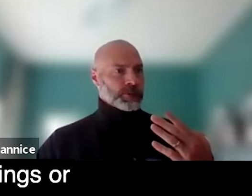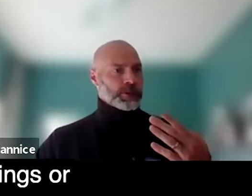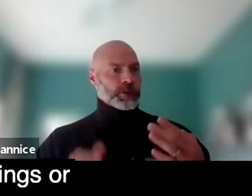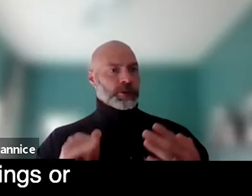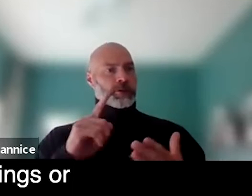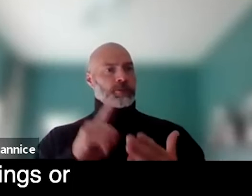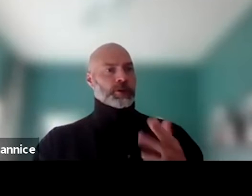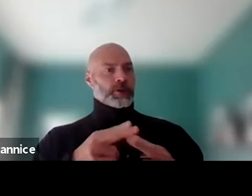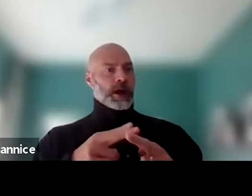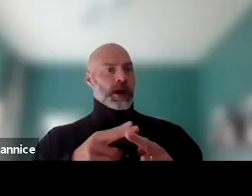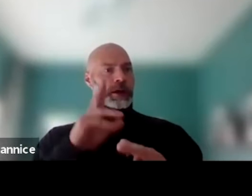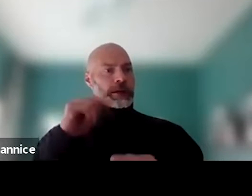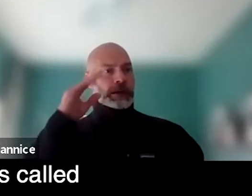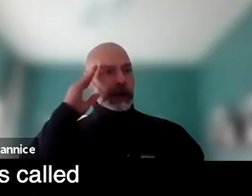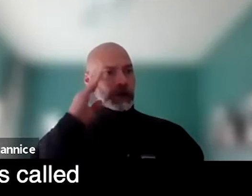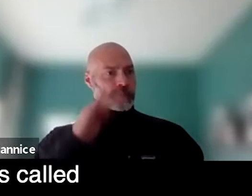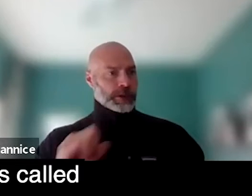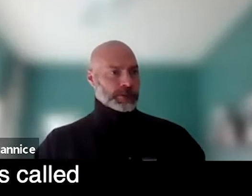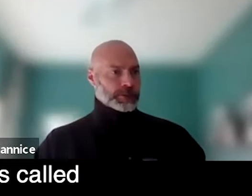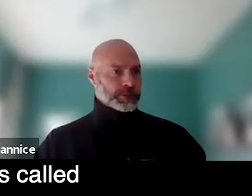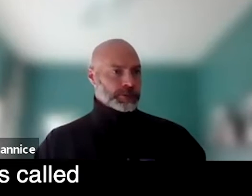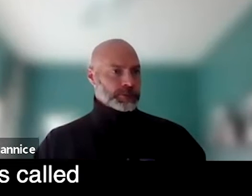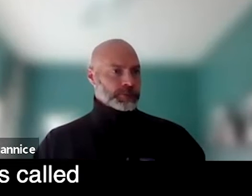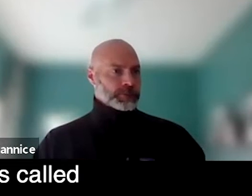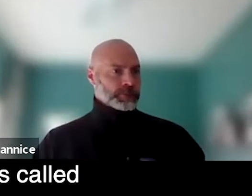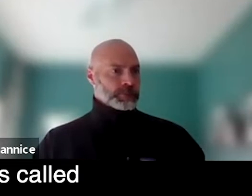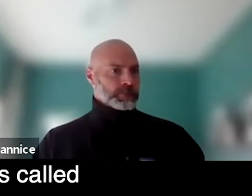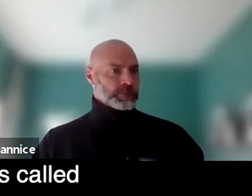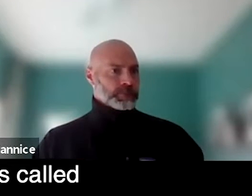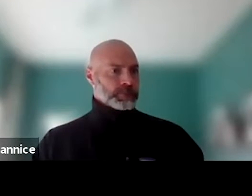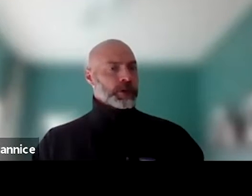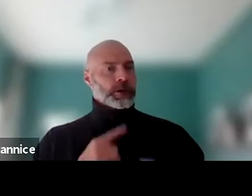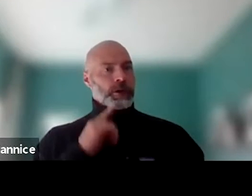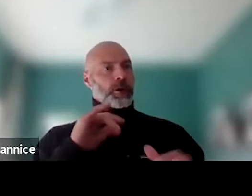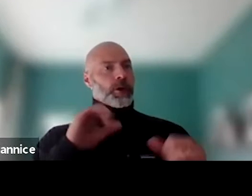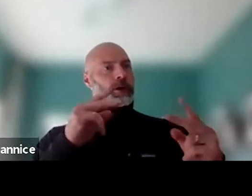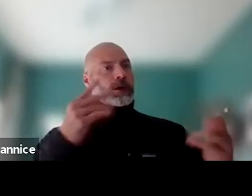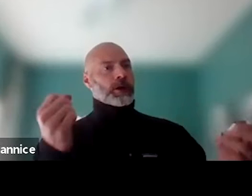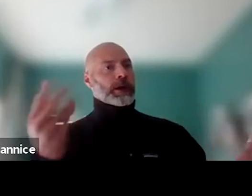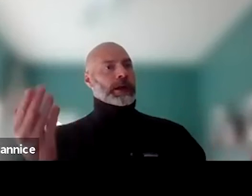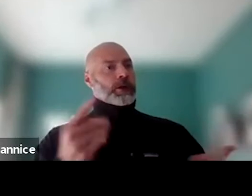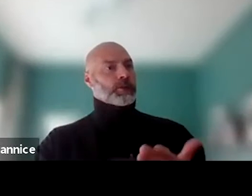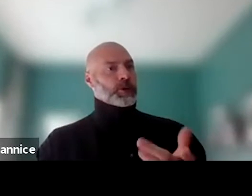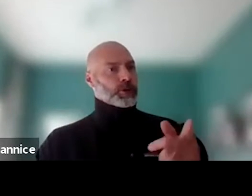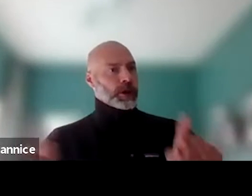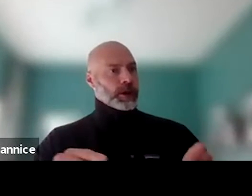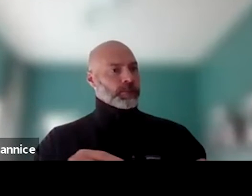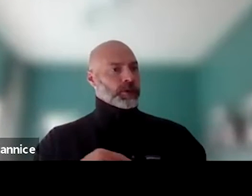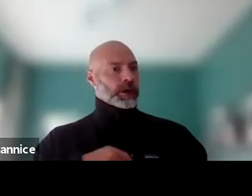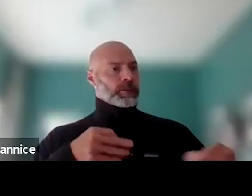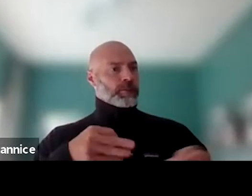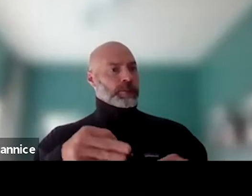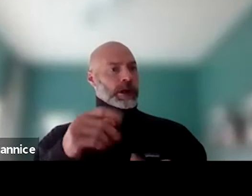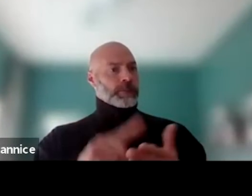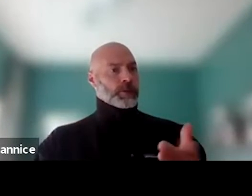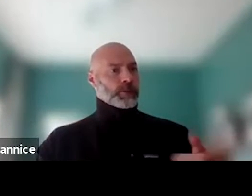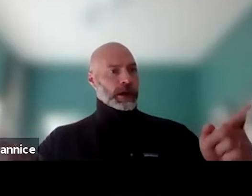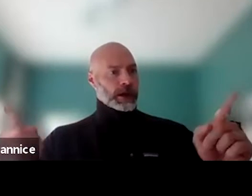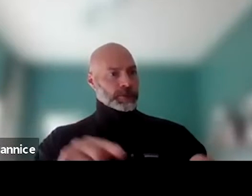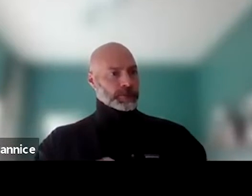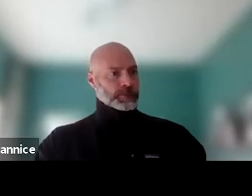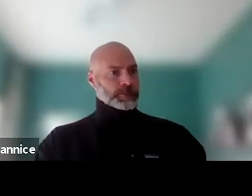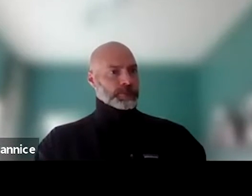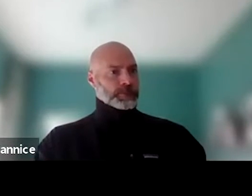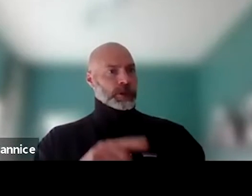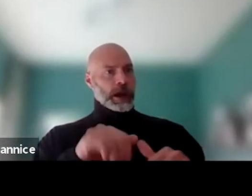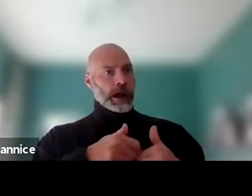career experience as others. And that's what's called an unconscious bias. So from there, we can kind